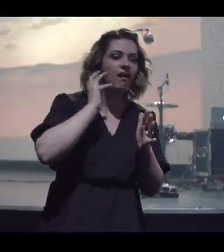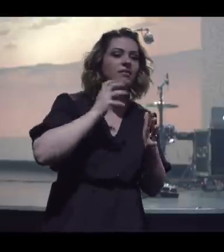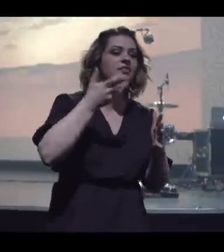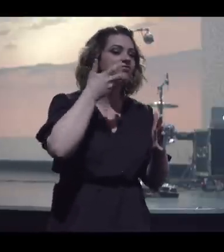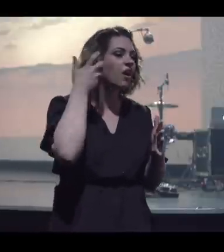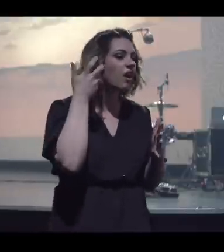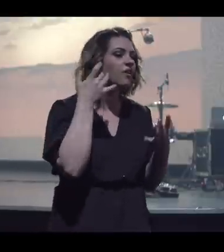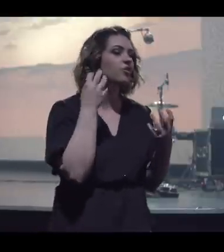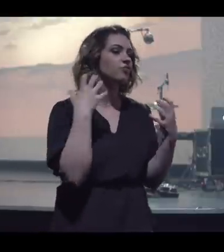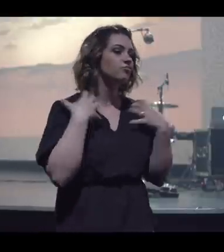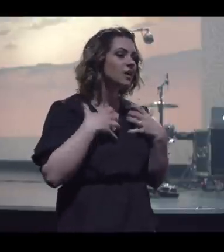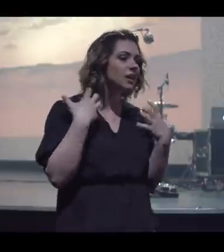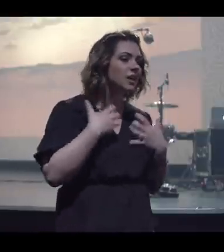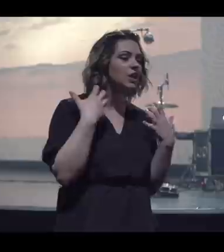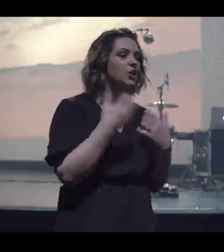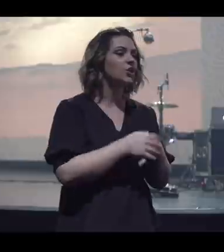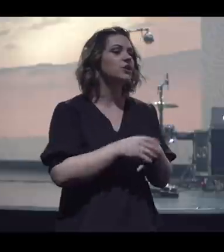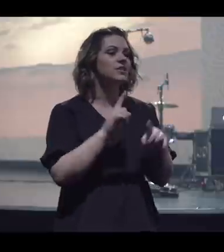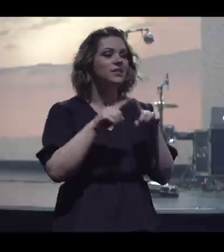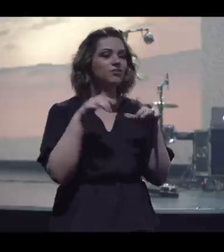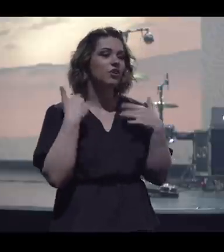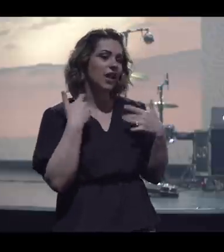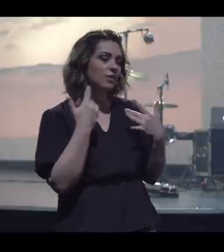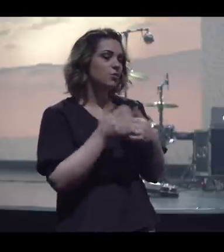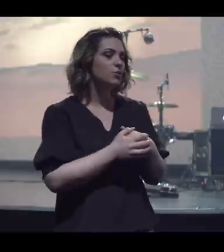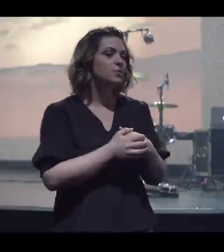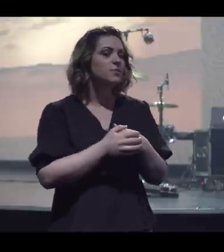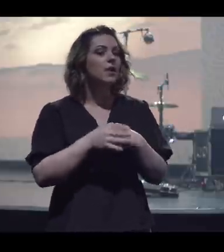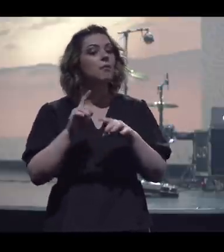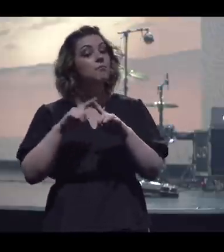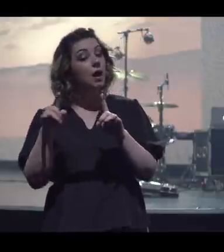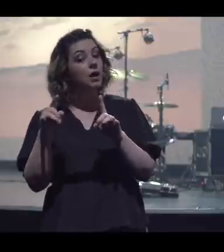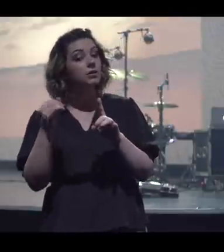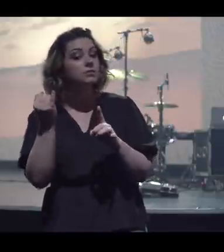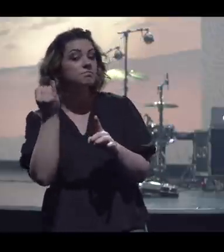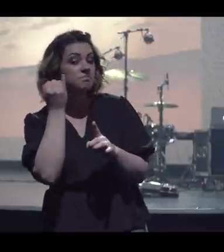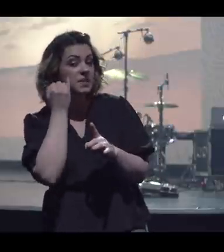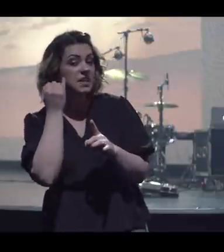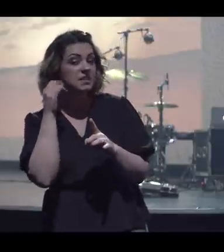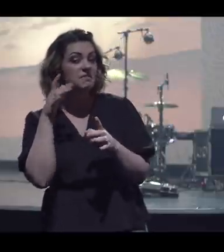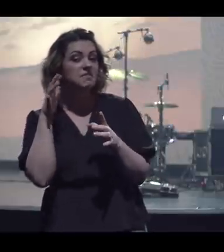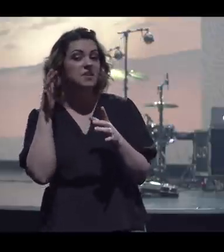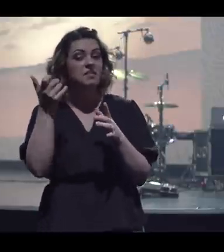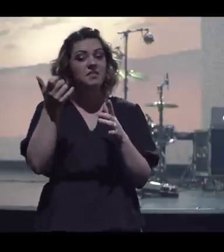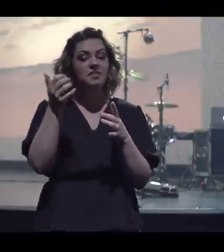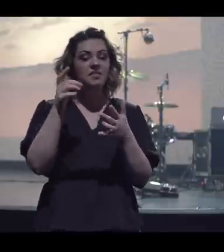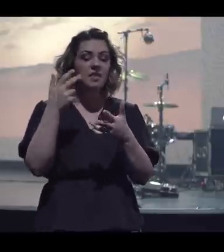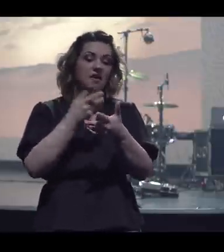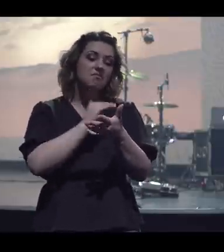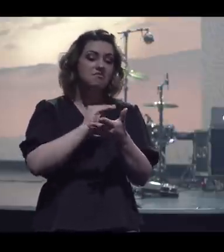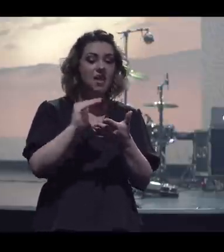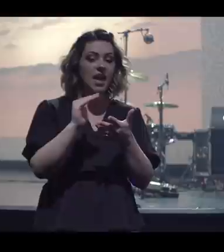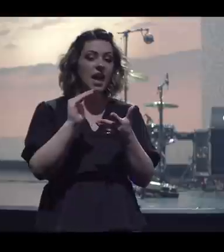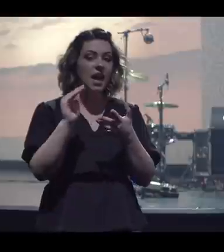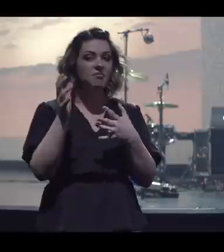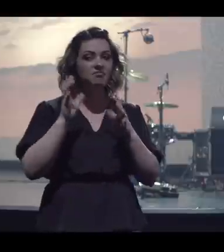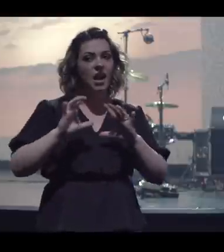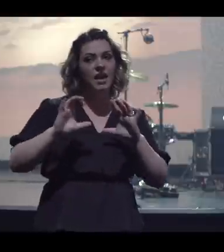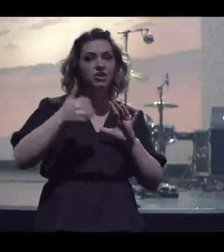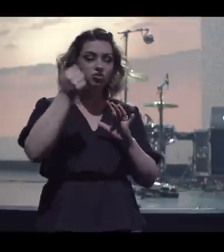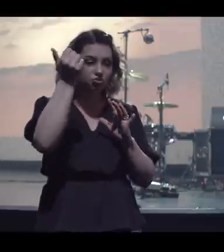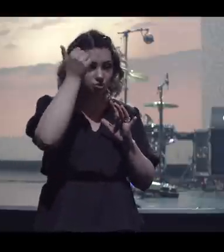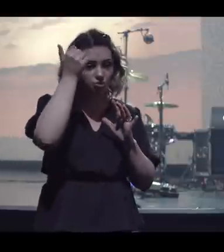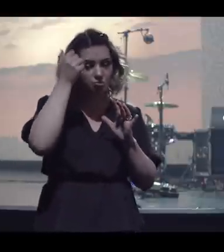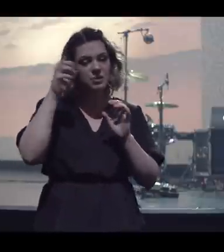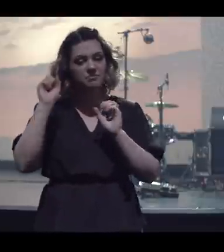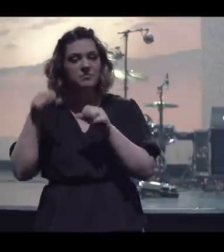if he needs to, he'll use it on a lamb that's doing something stupid. Like if two sheep start to fight, or if one sheep starts to